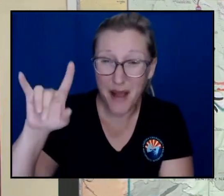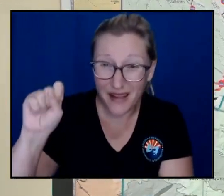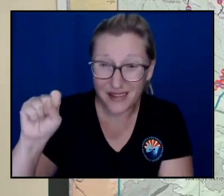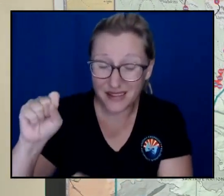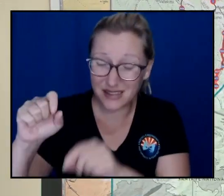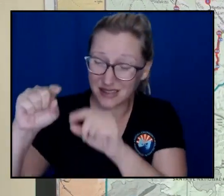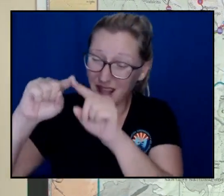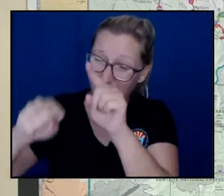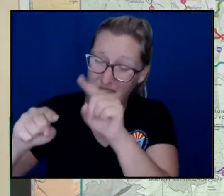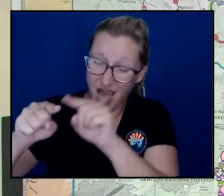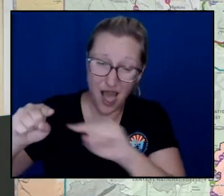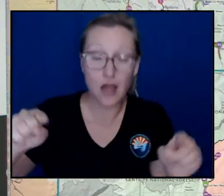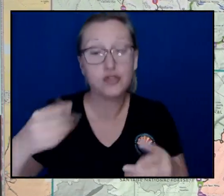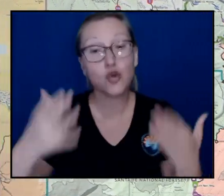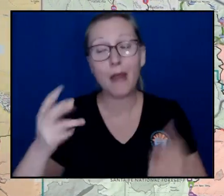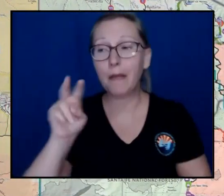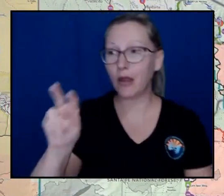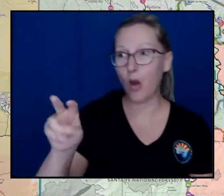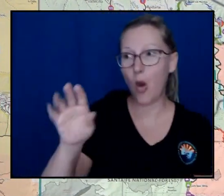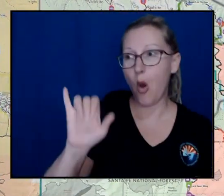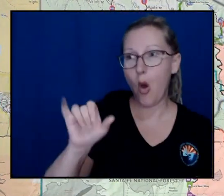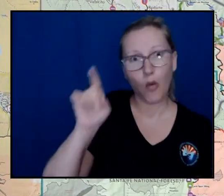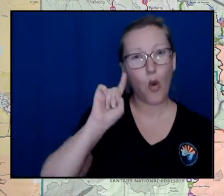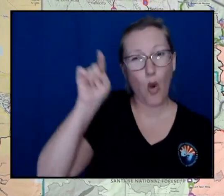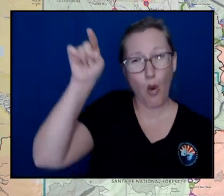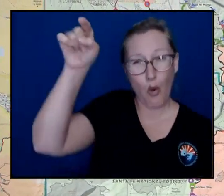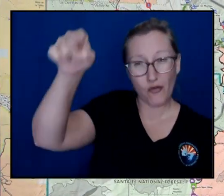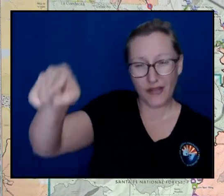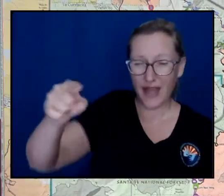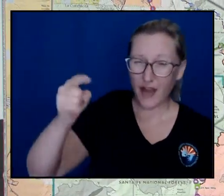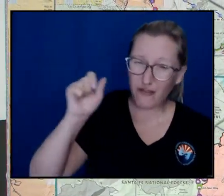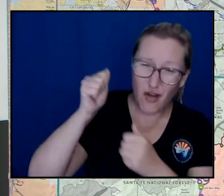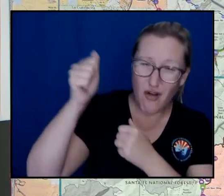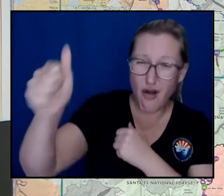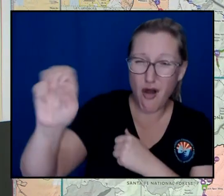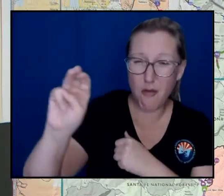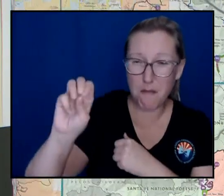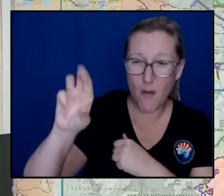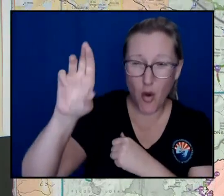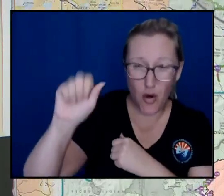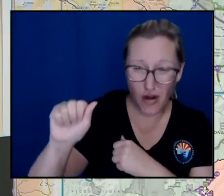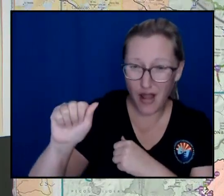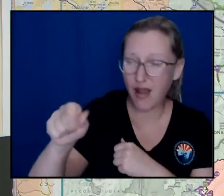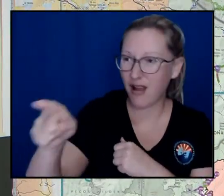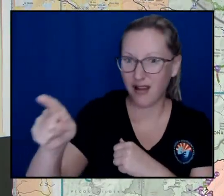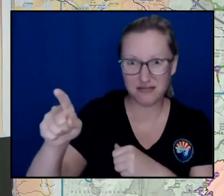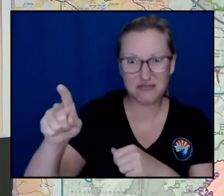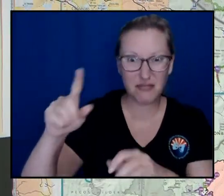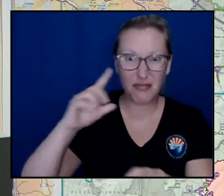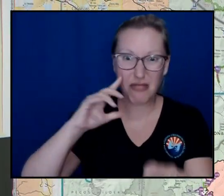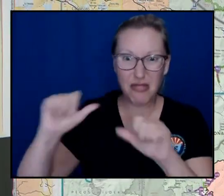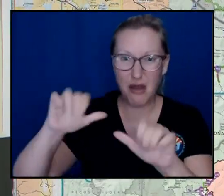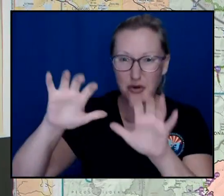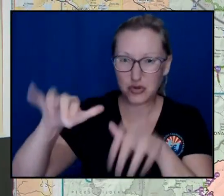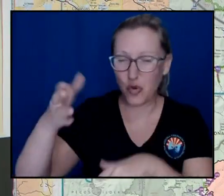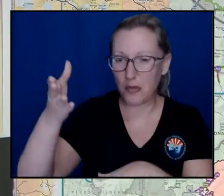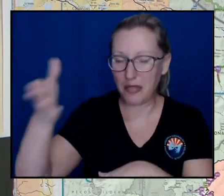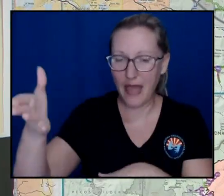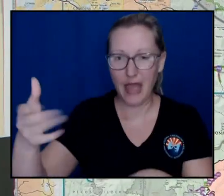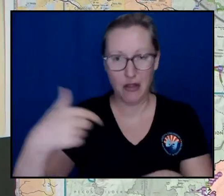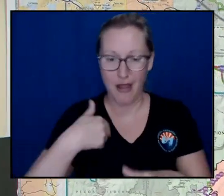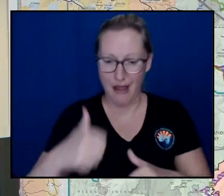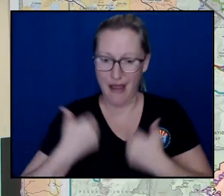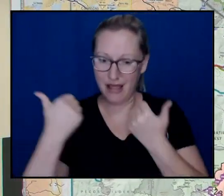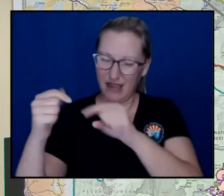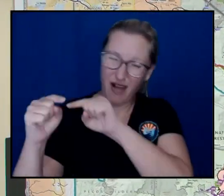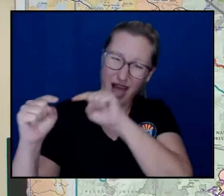oh, Mora's getting, a decent thunderstorm right now. I'm down in Sapeo. I can go, work on the yard. It's a